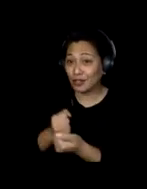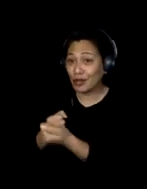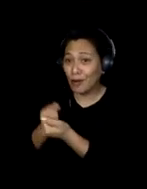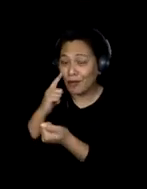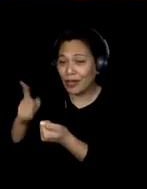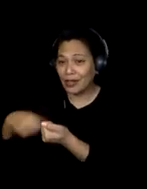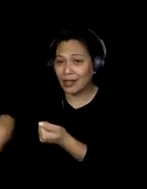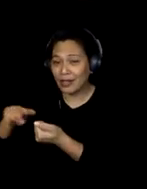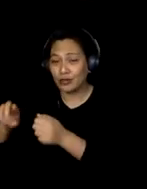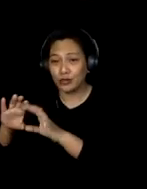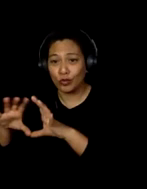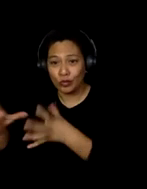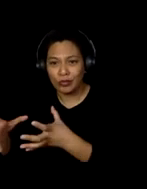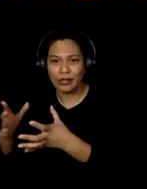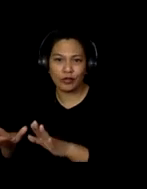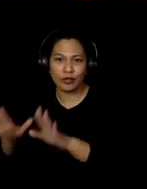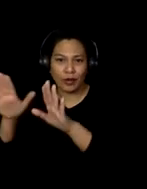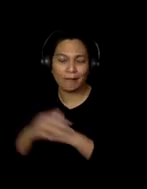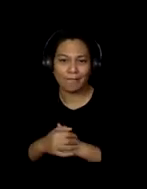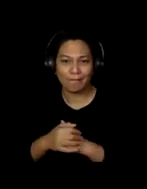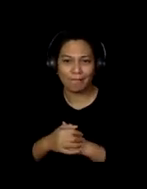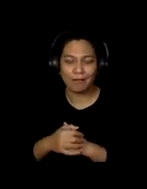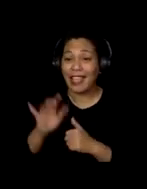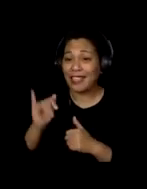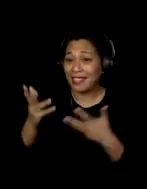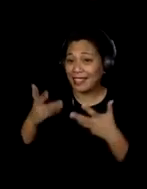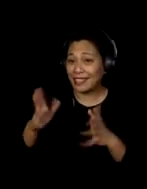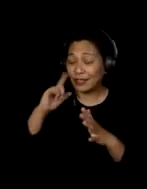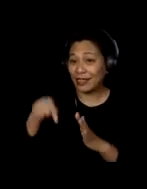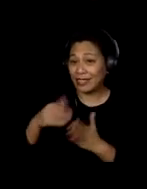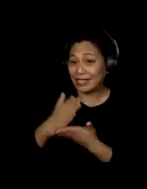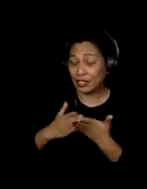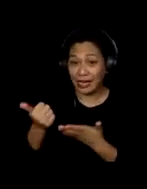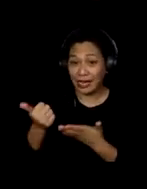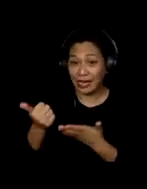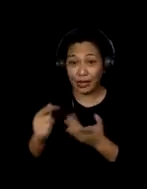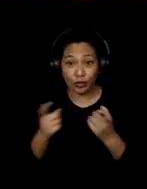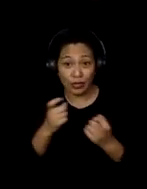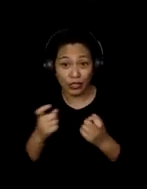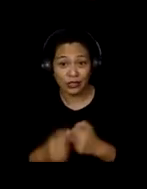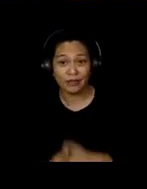is great. So that's actually it for this section. Are there any questions?